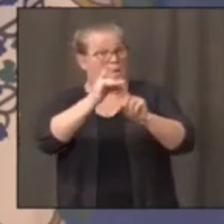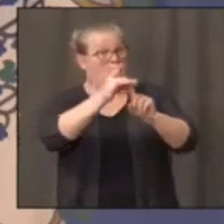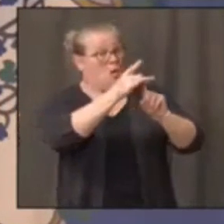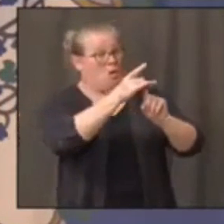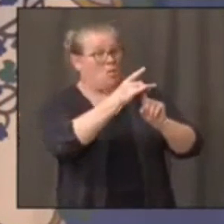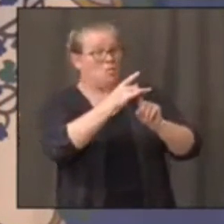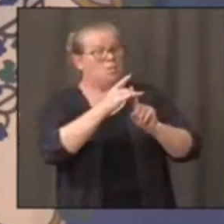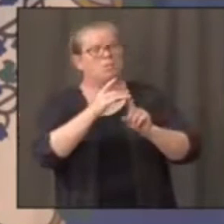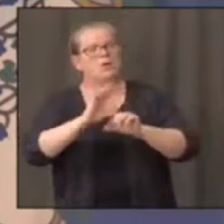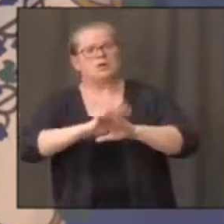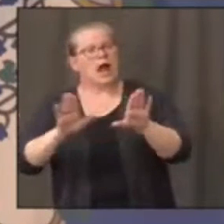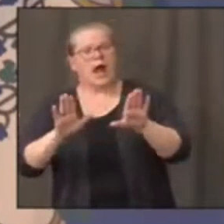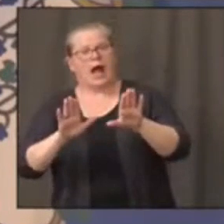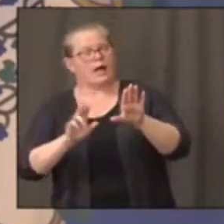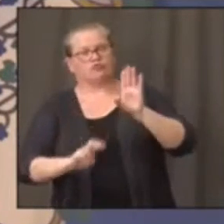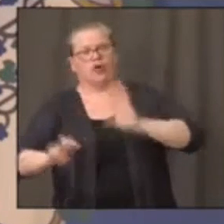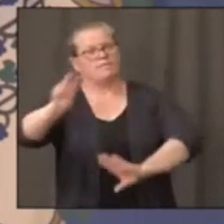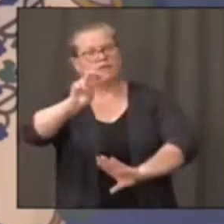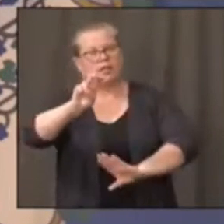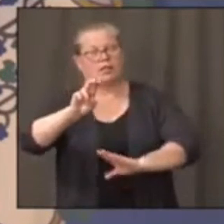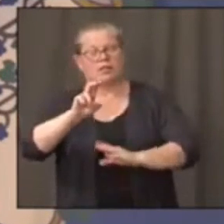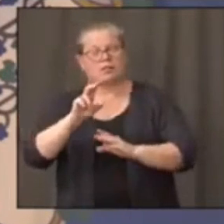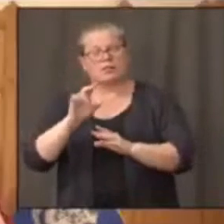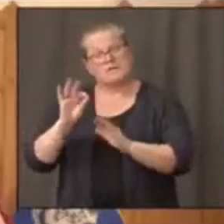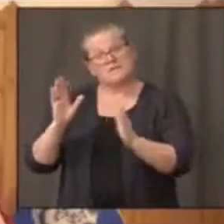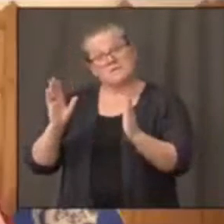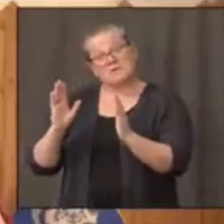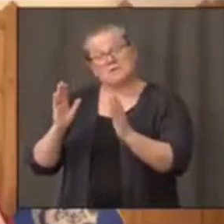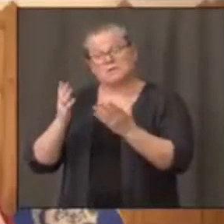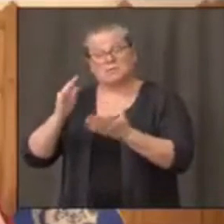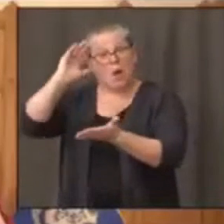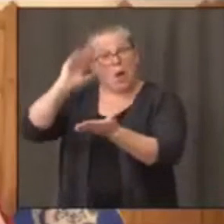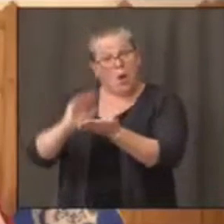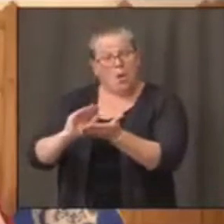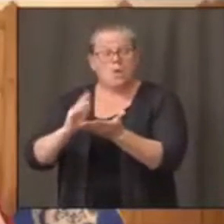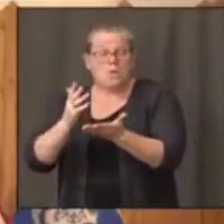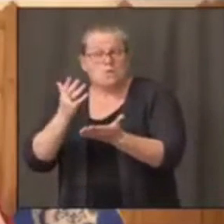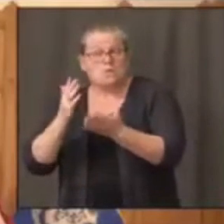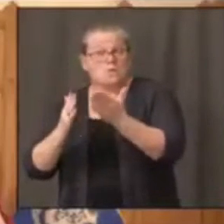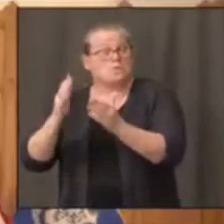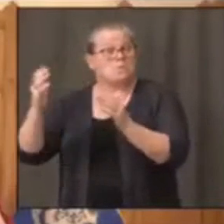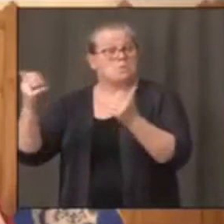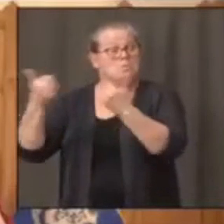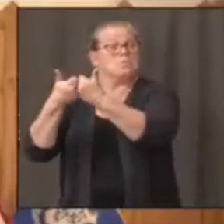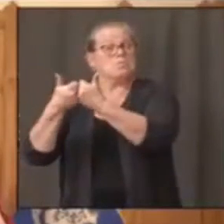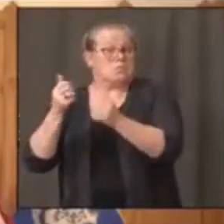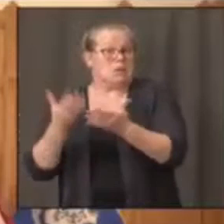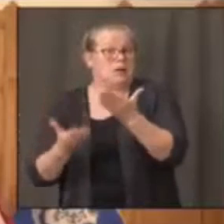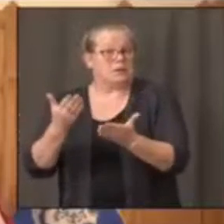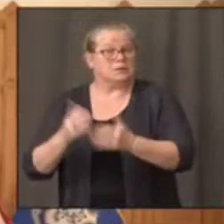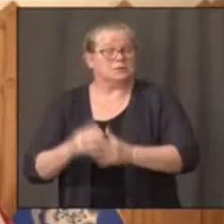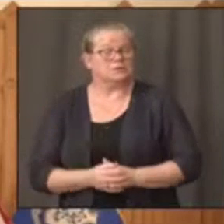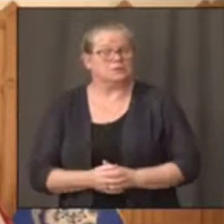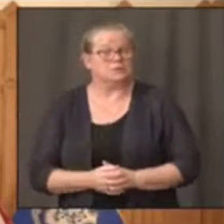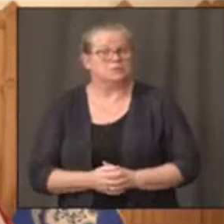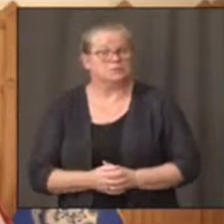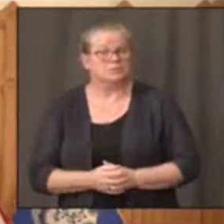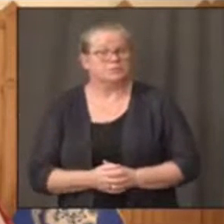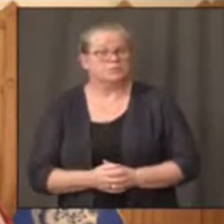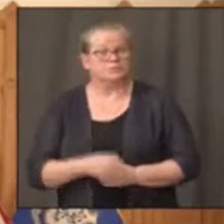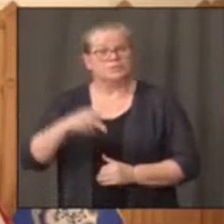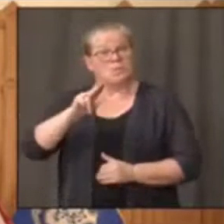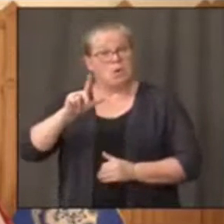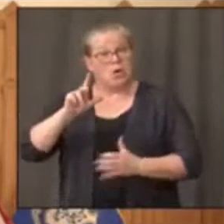I'll follow their lead. Any thoughts on that, Paul? Commissioner Cardona, as you know, is part of our reopen strategy, as well as